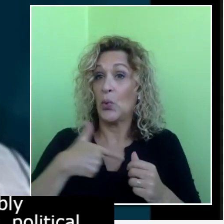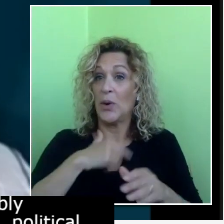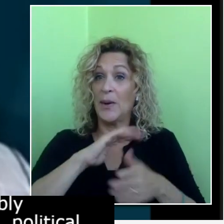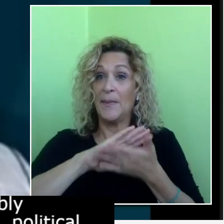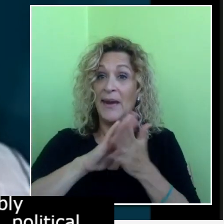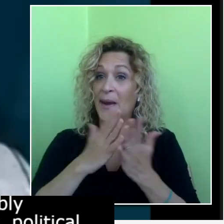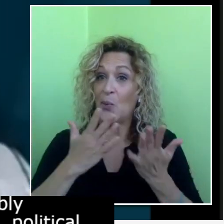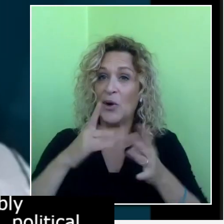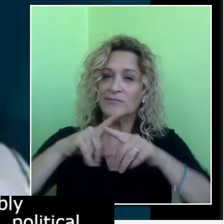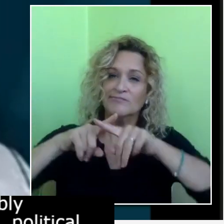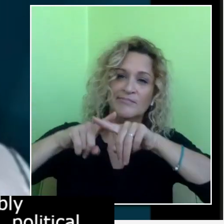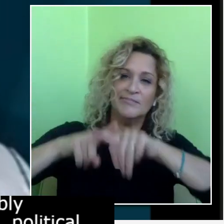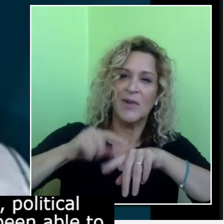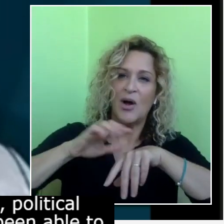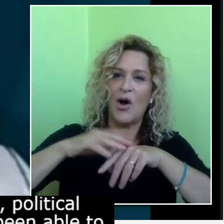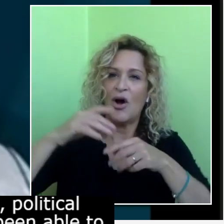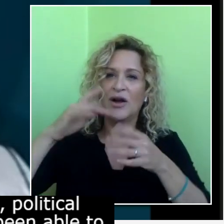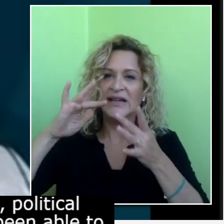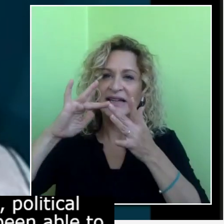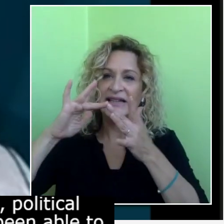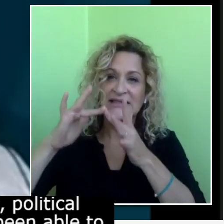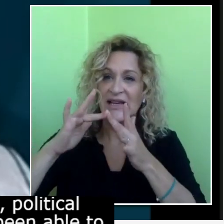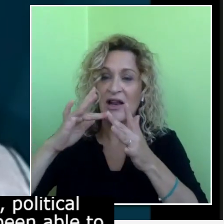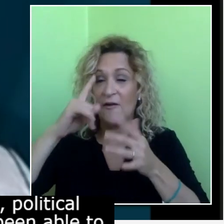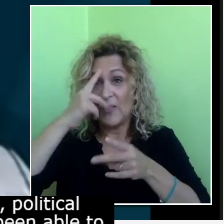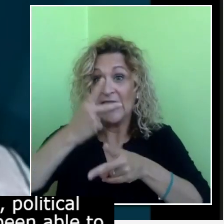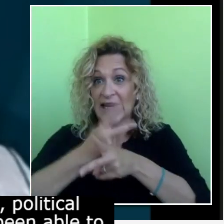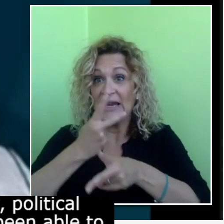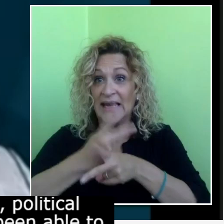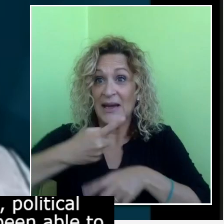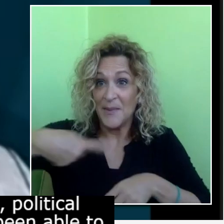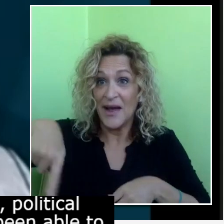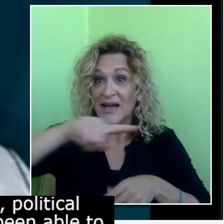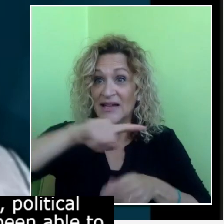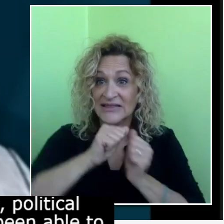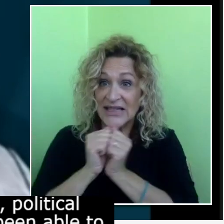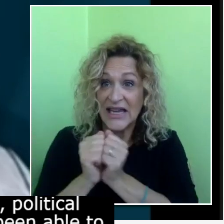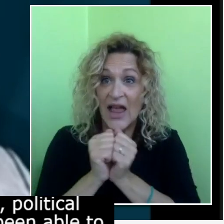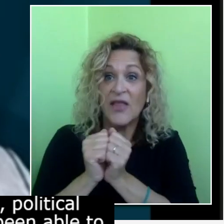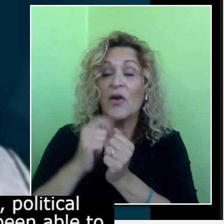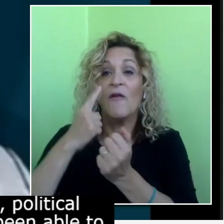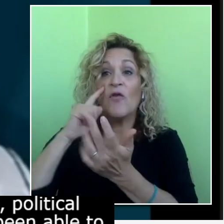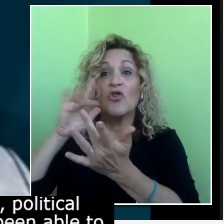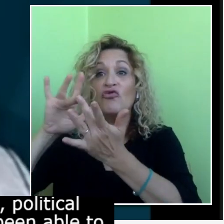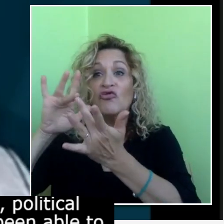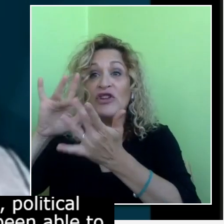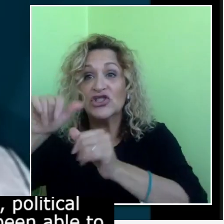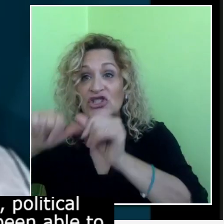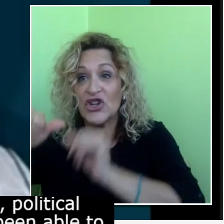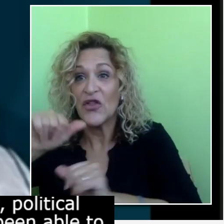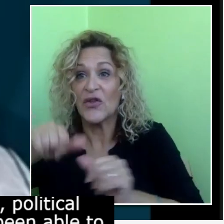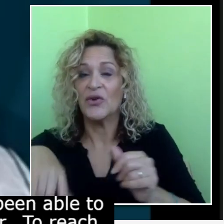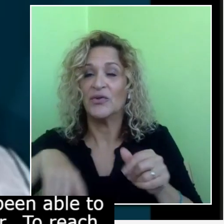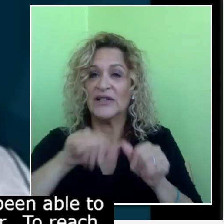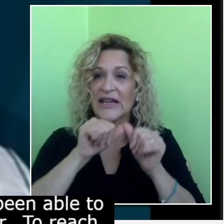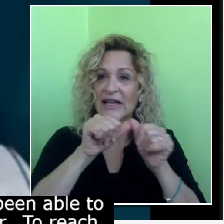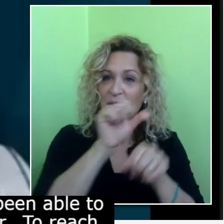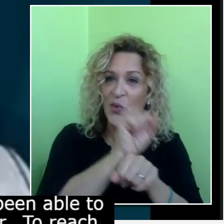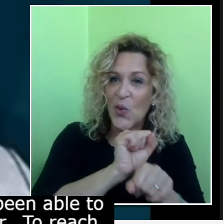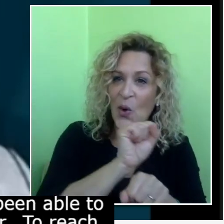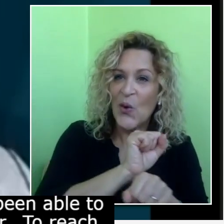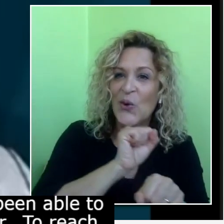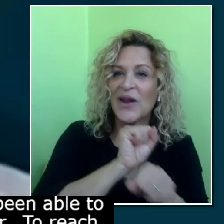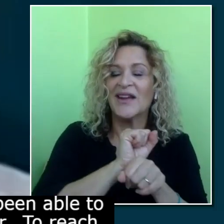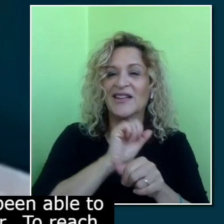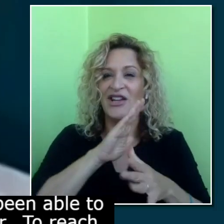to try to keep ourselves together, to reach one another, to keep working, to share vital